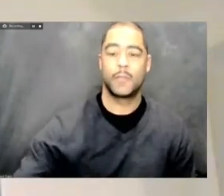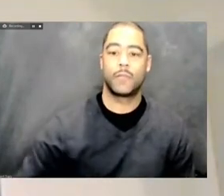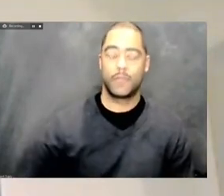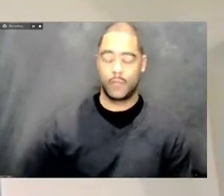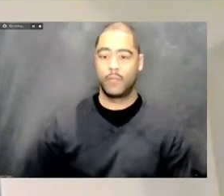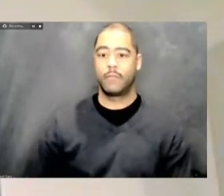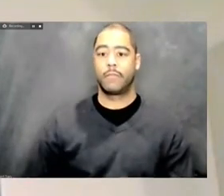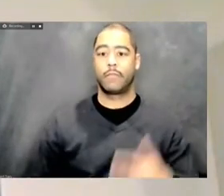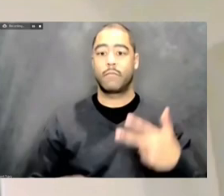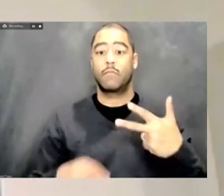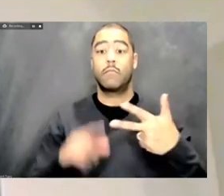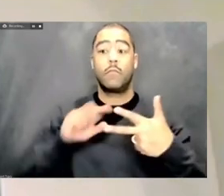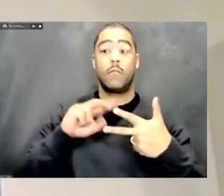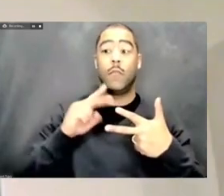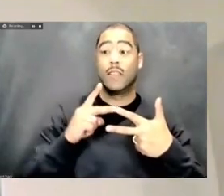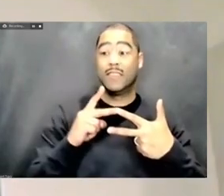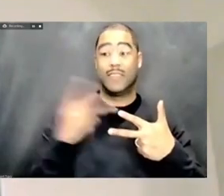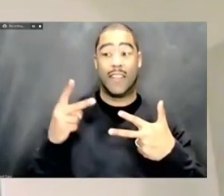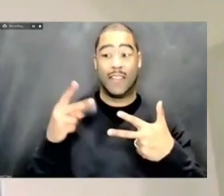In second place,